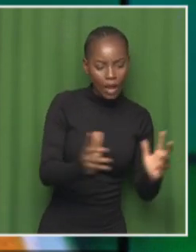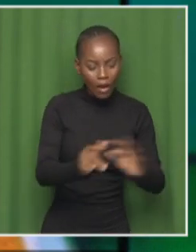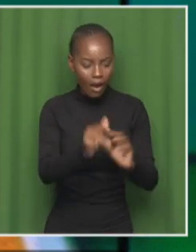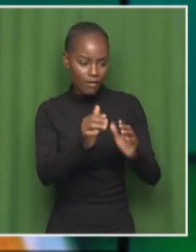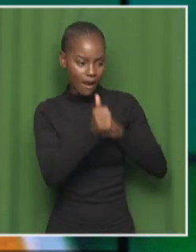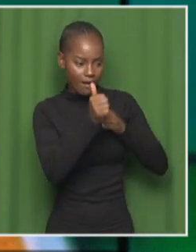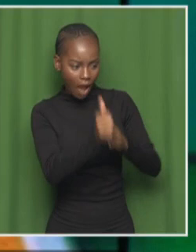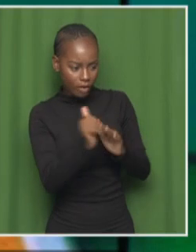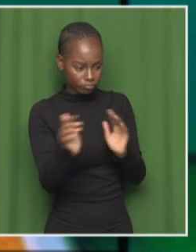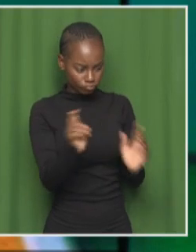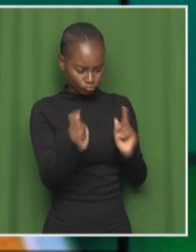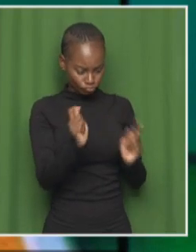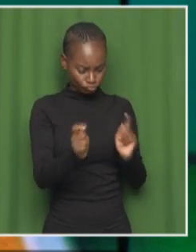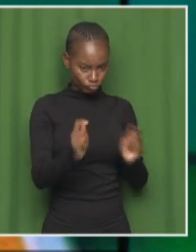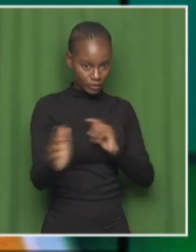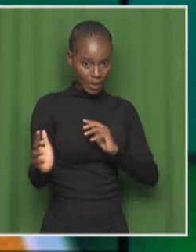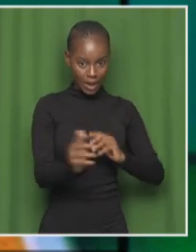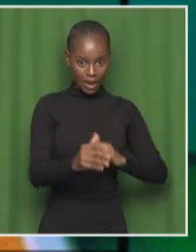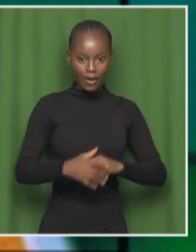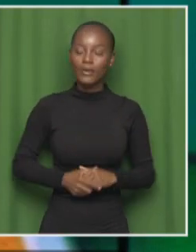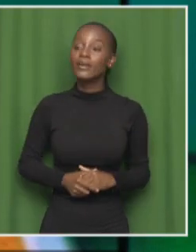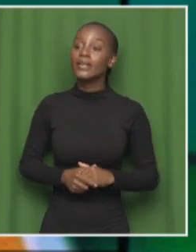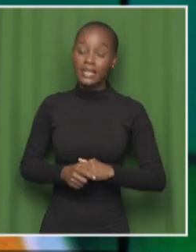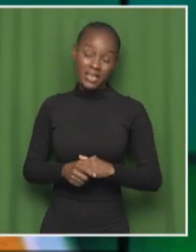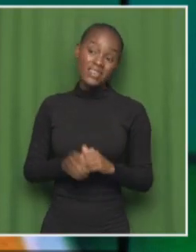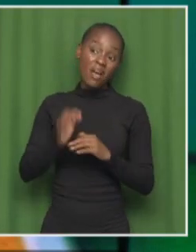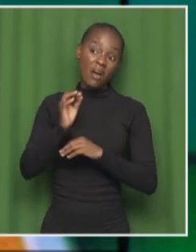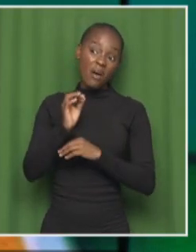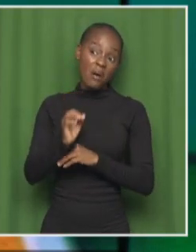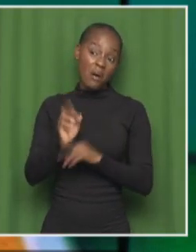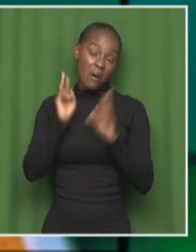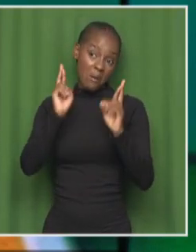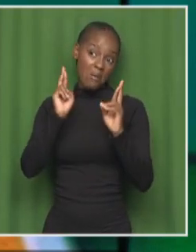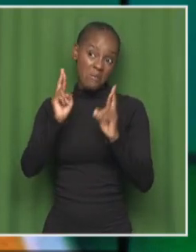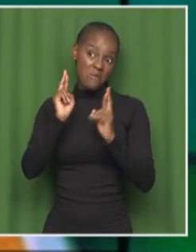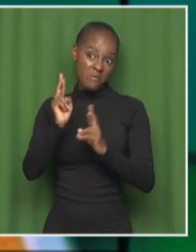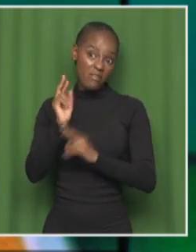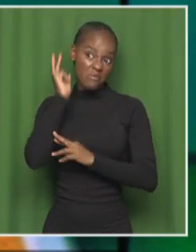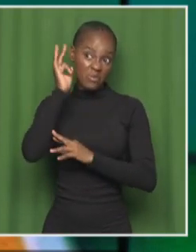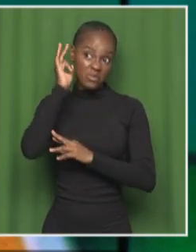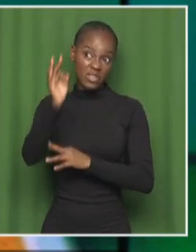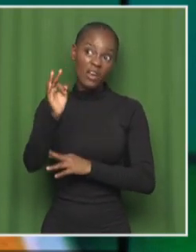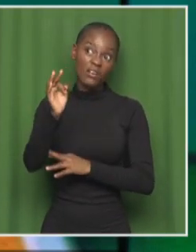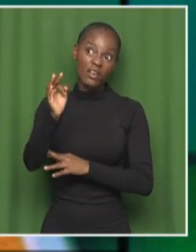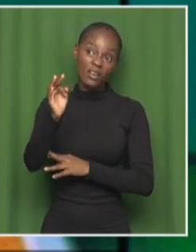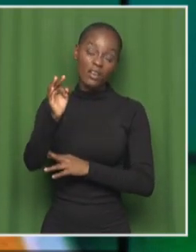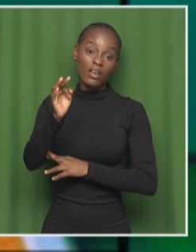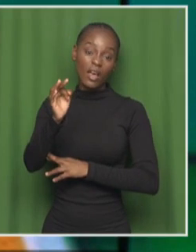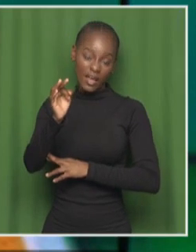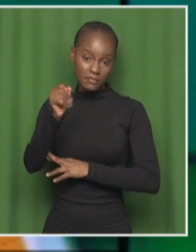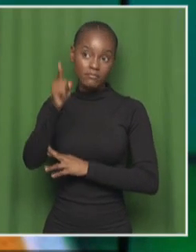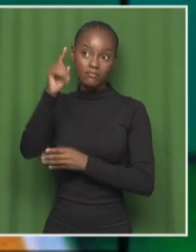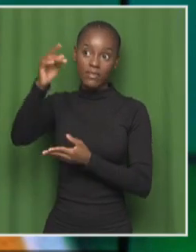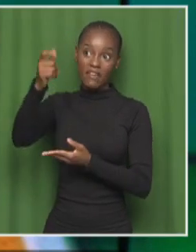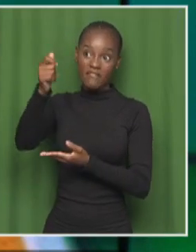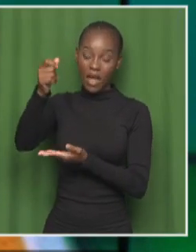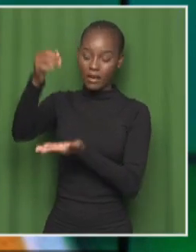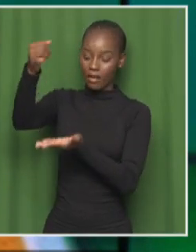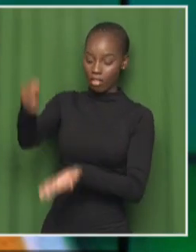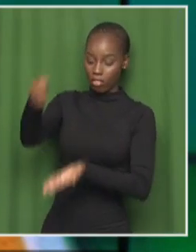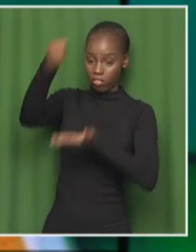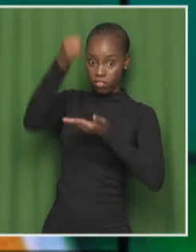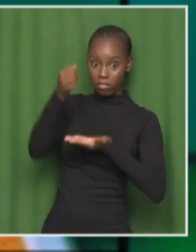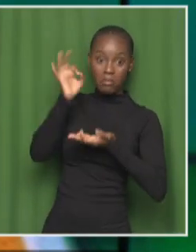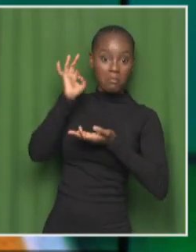the right amount of funding, so that we can recruit more coaches. We have members who are ready to